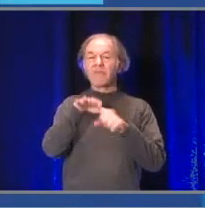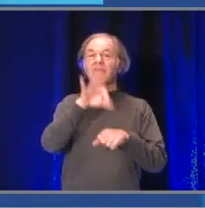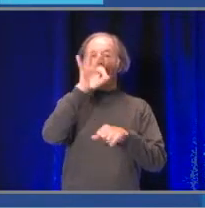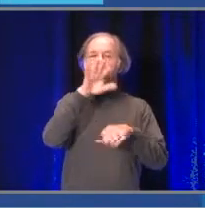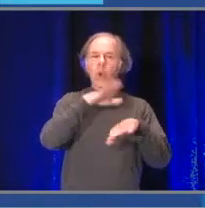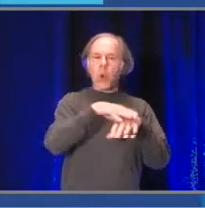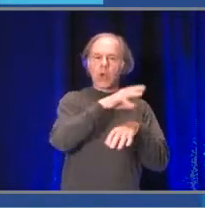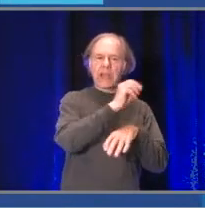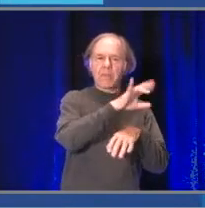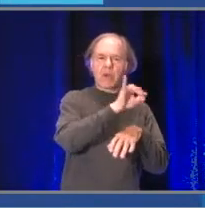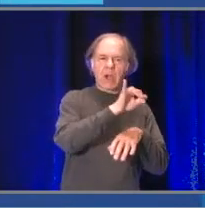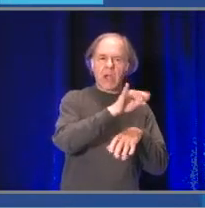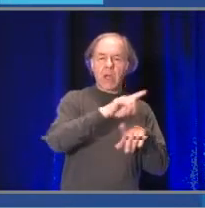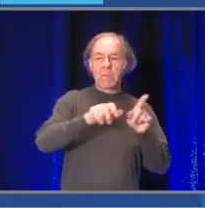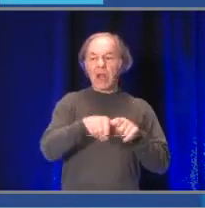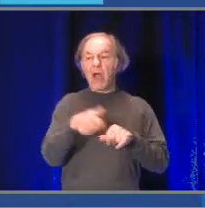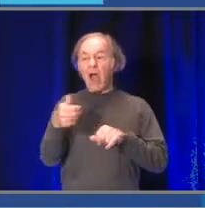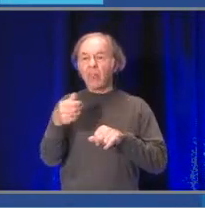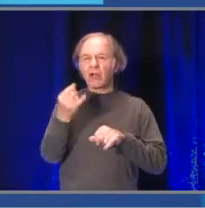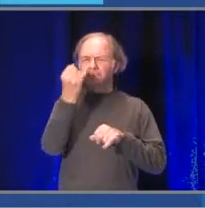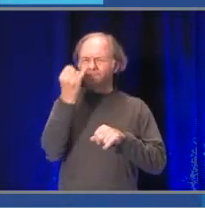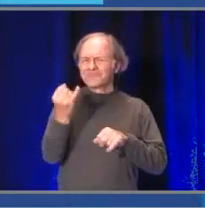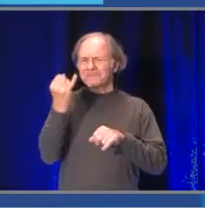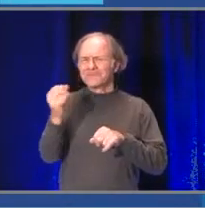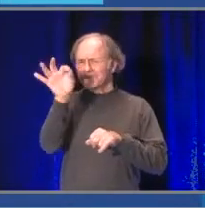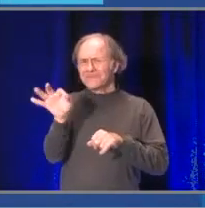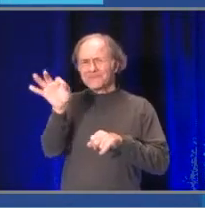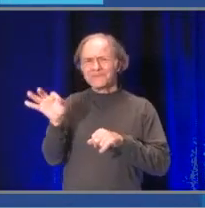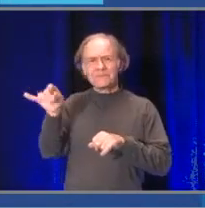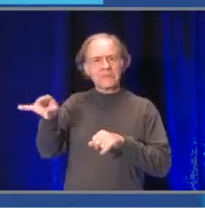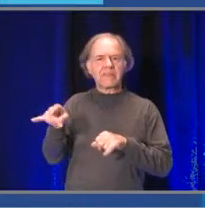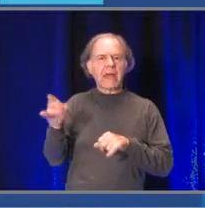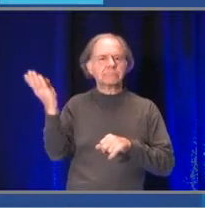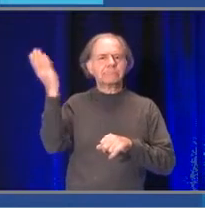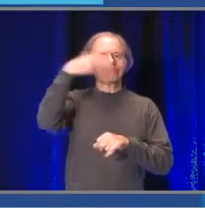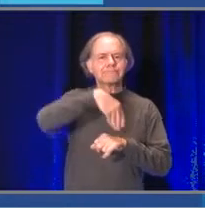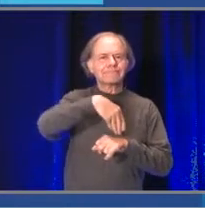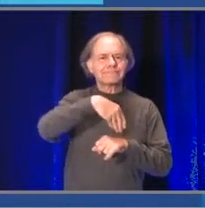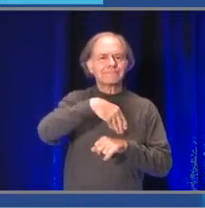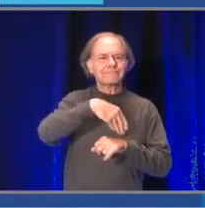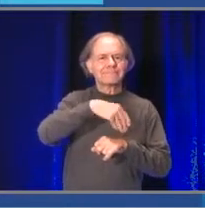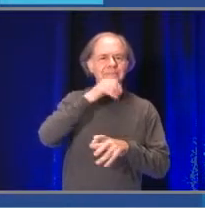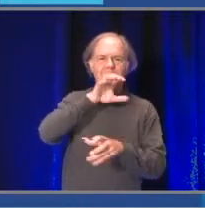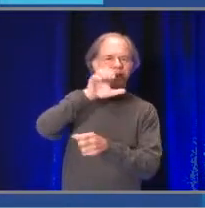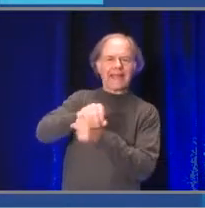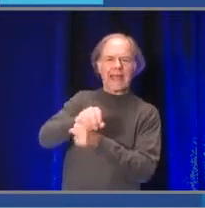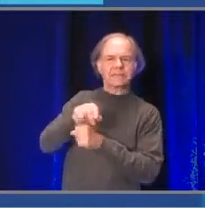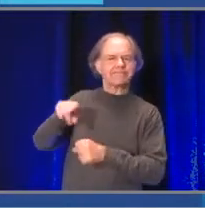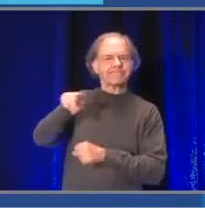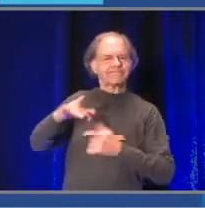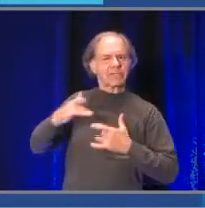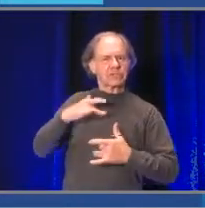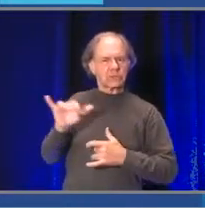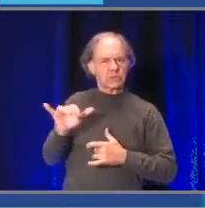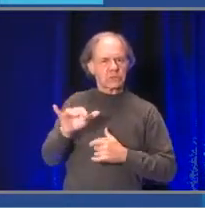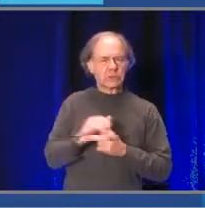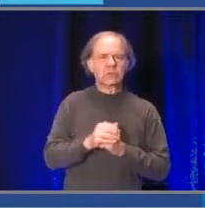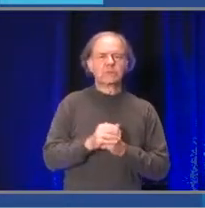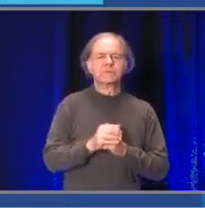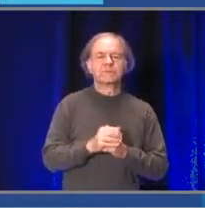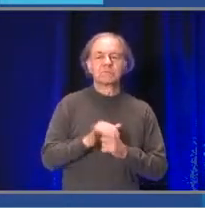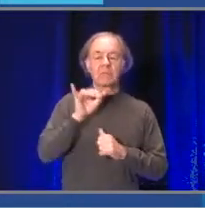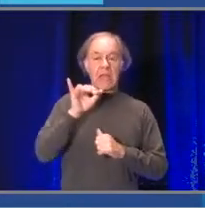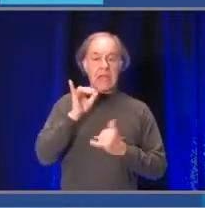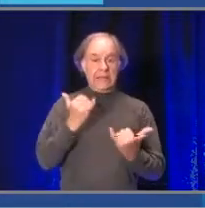MRI, whereas the other candlesticks on the bottom really missed the area of concern. This